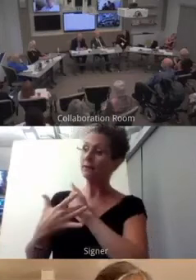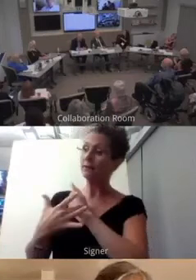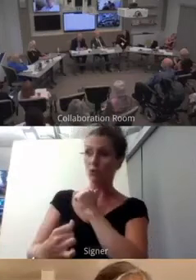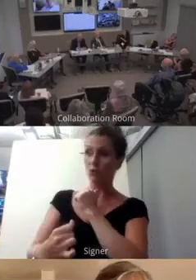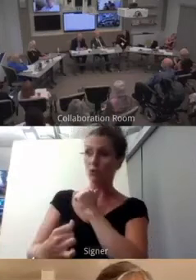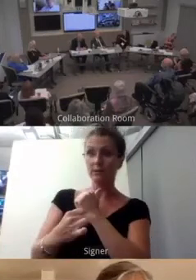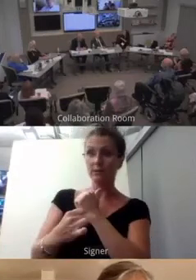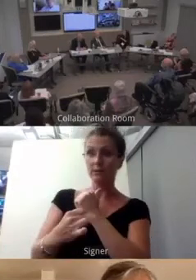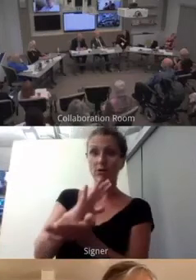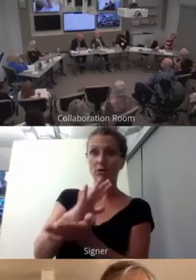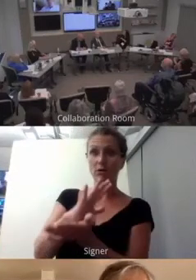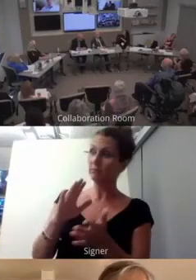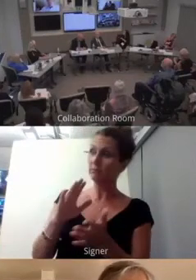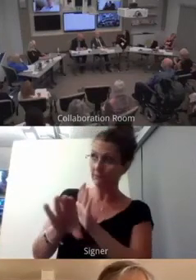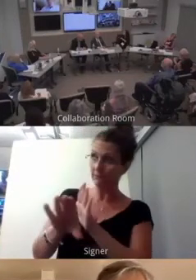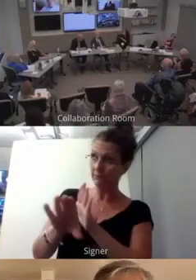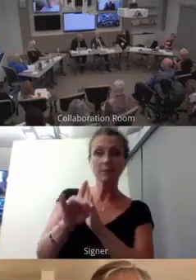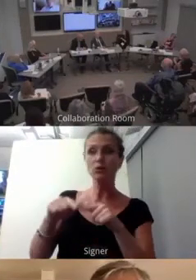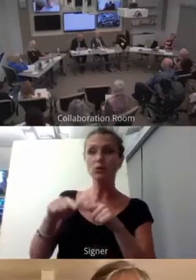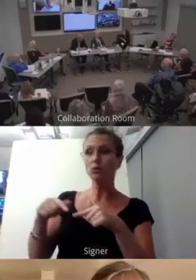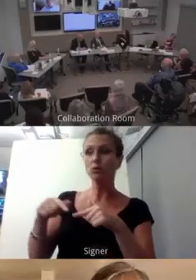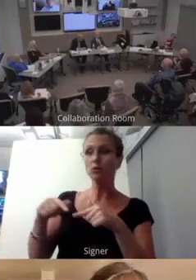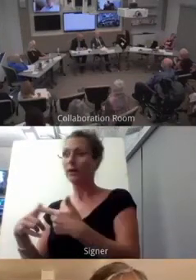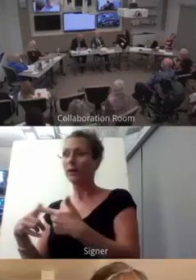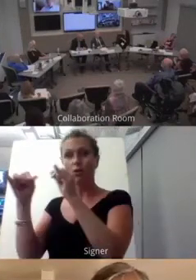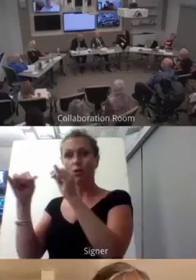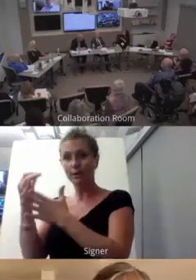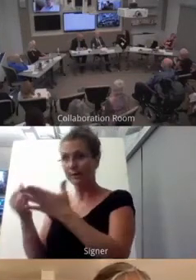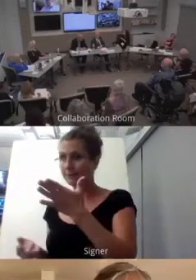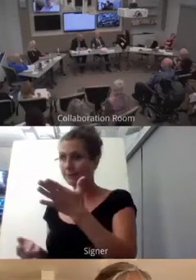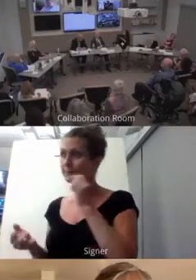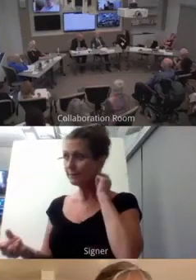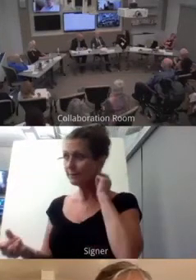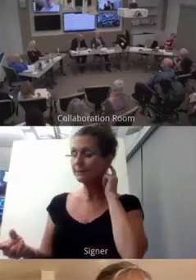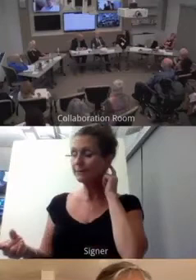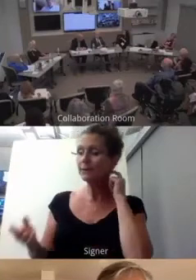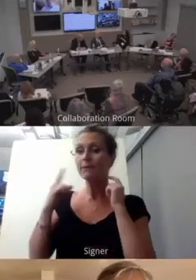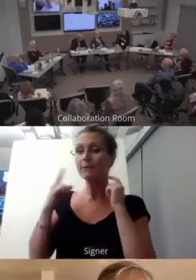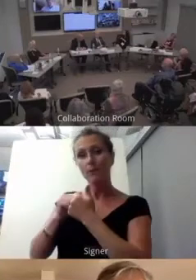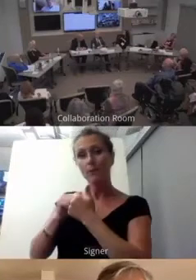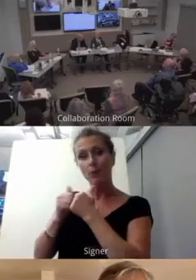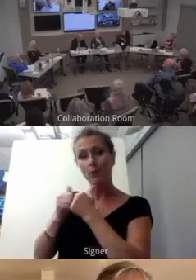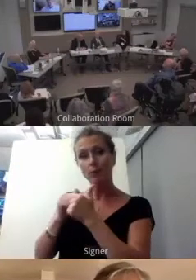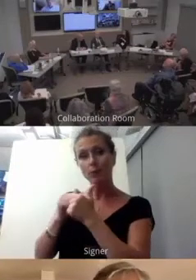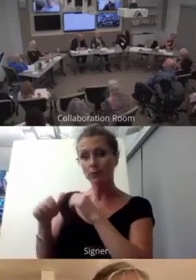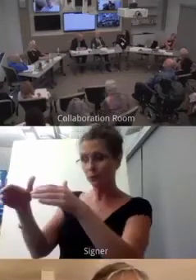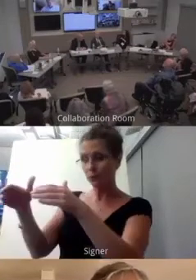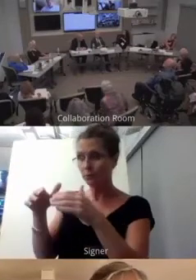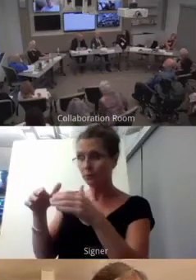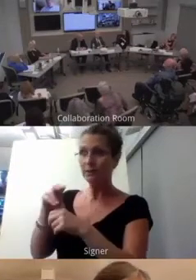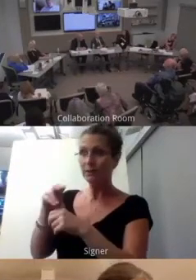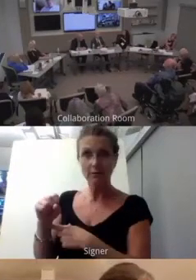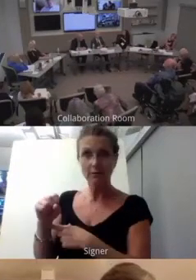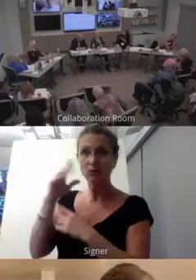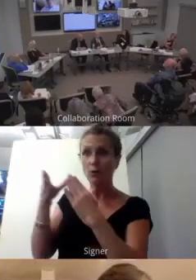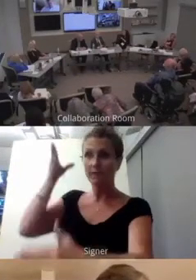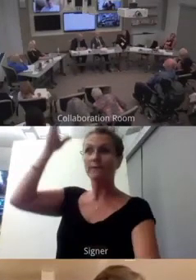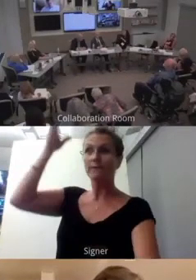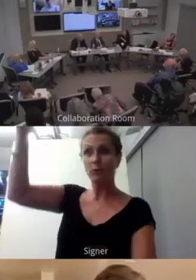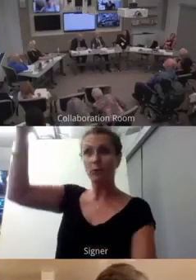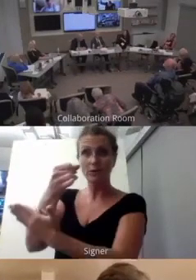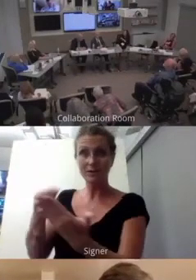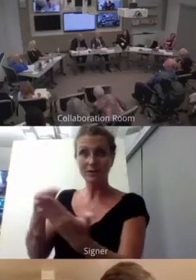United States, to the sports groups in the United States, so that future designs would include those ideas.